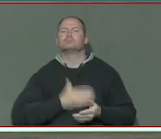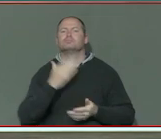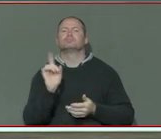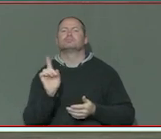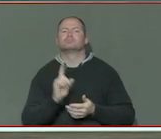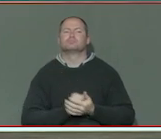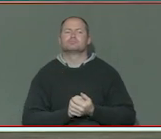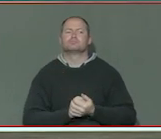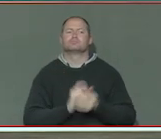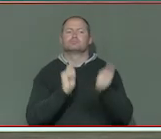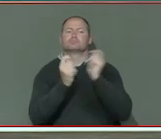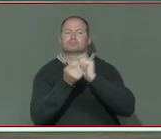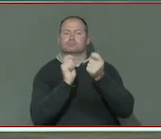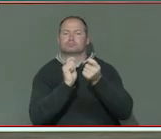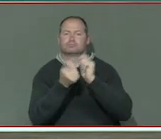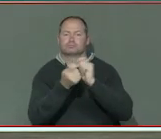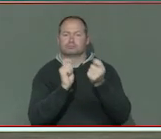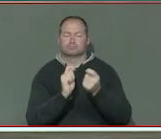Adjustments.